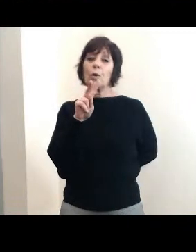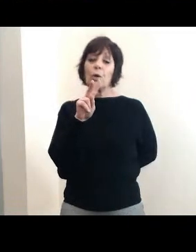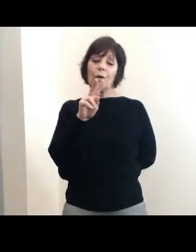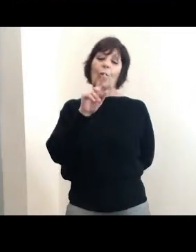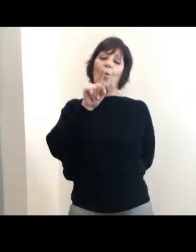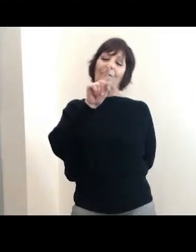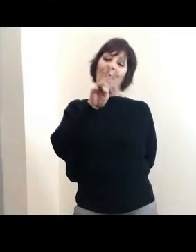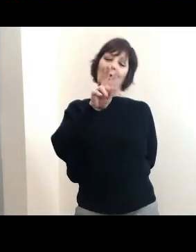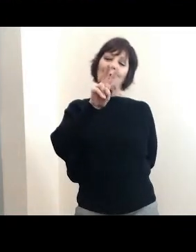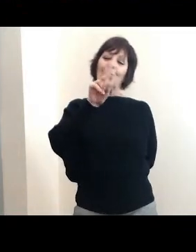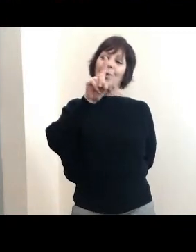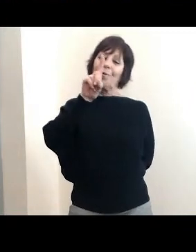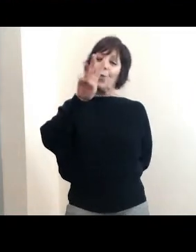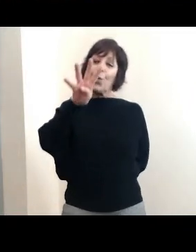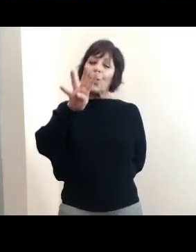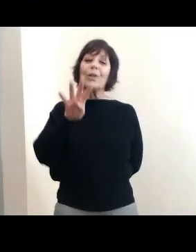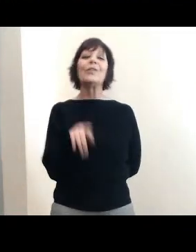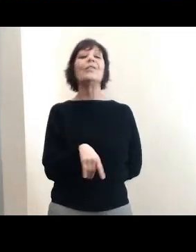14214,